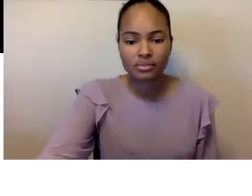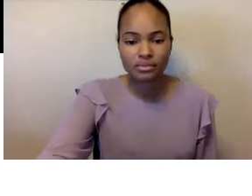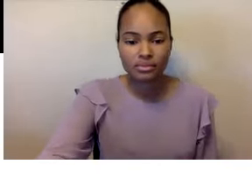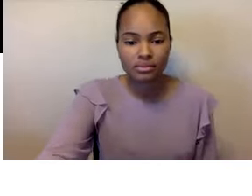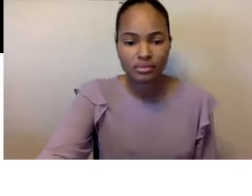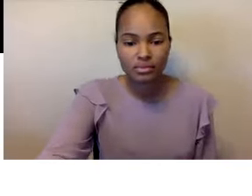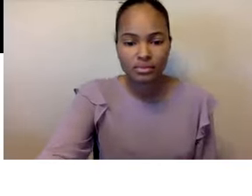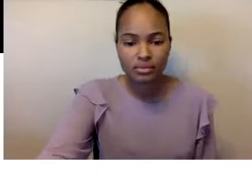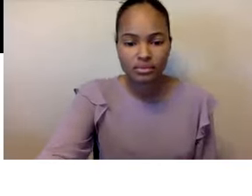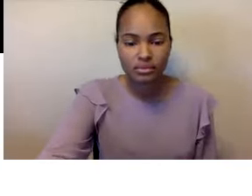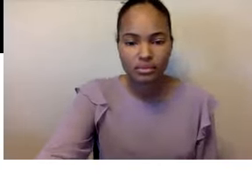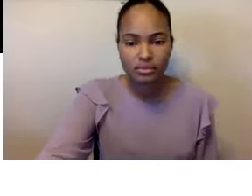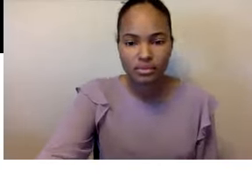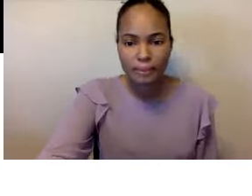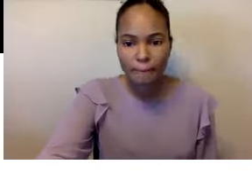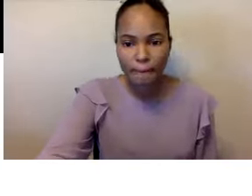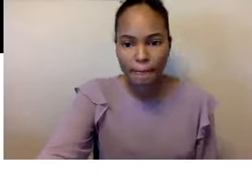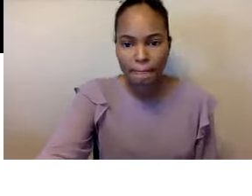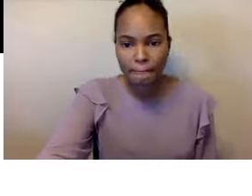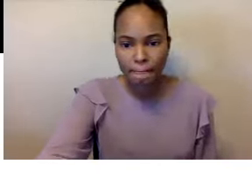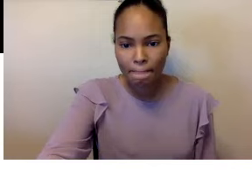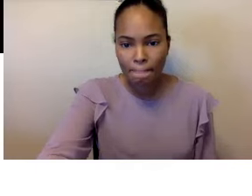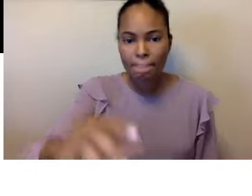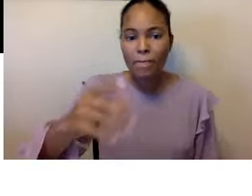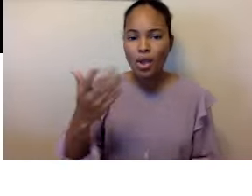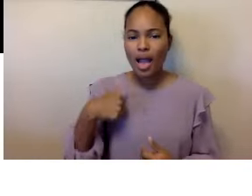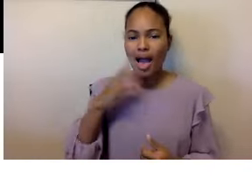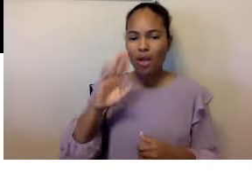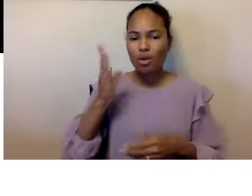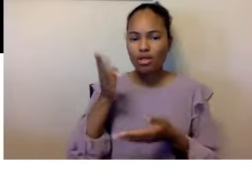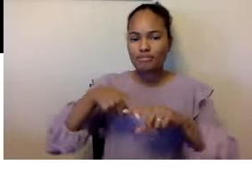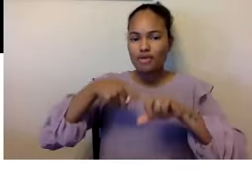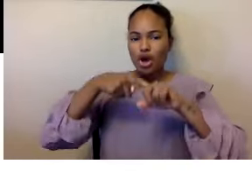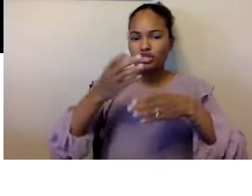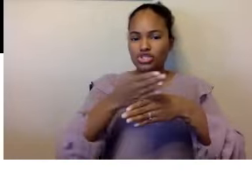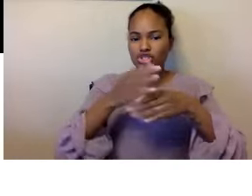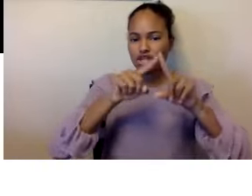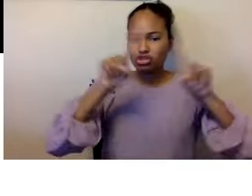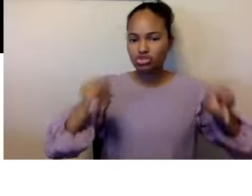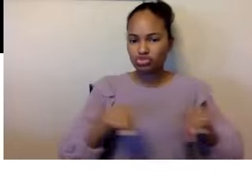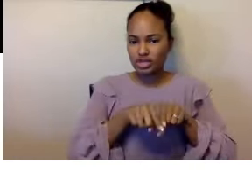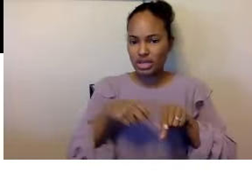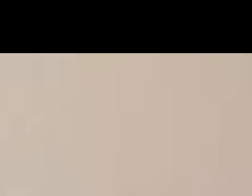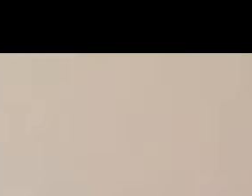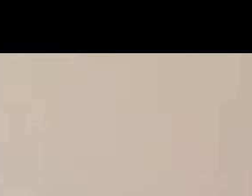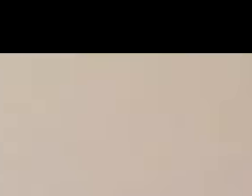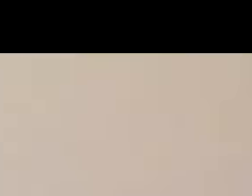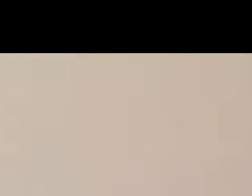Let me stop sharing my screen for a quick sec while I get you this number.